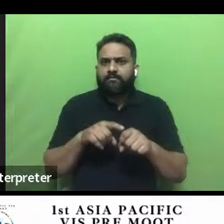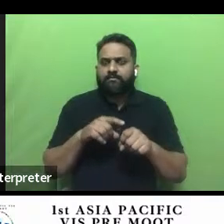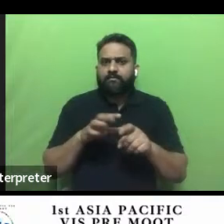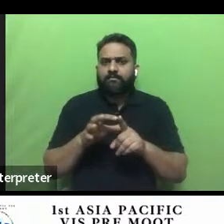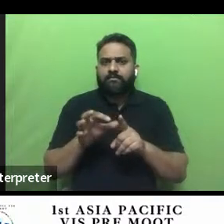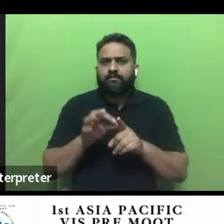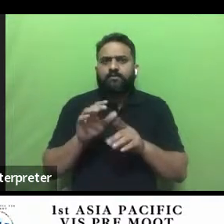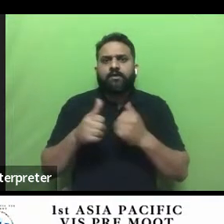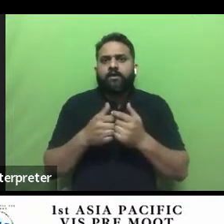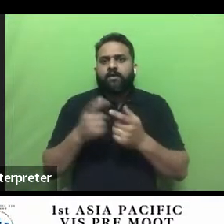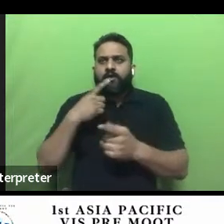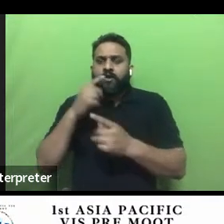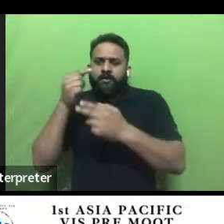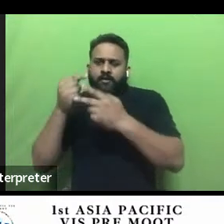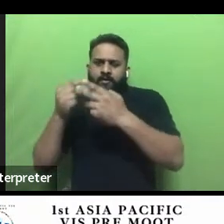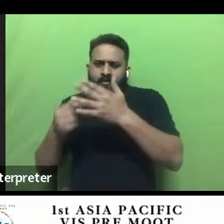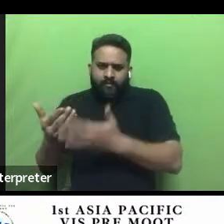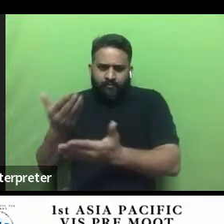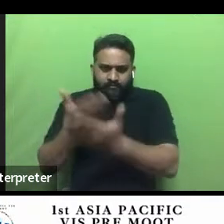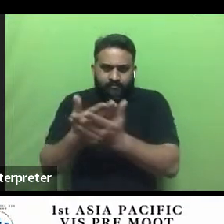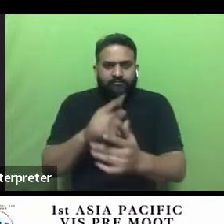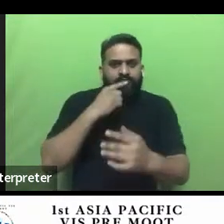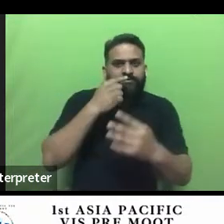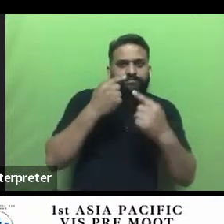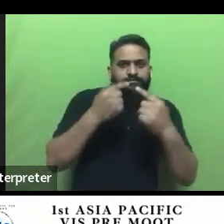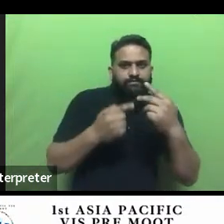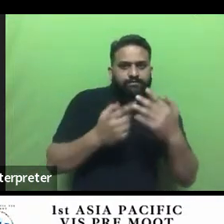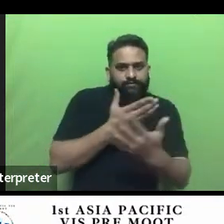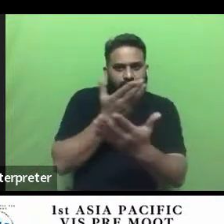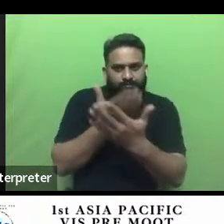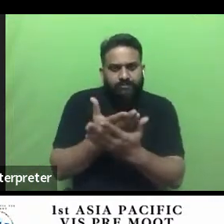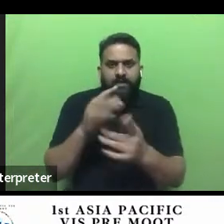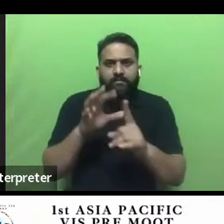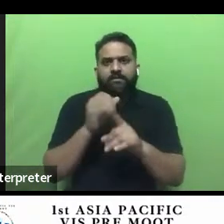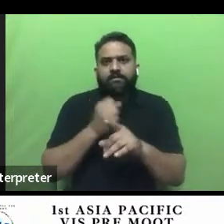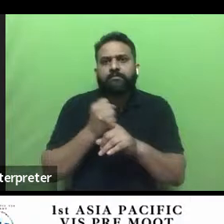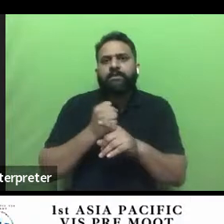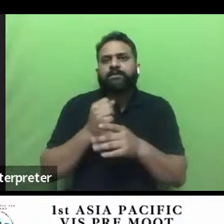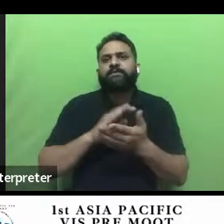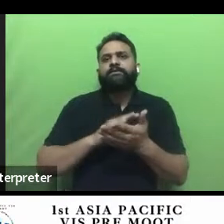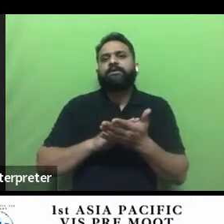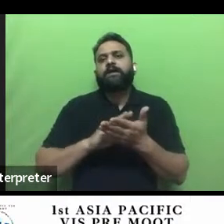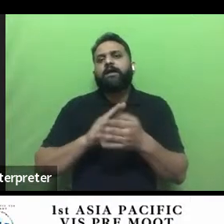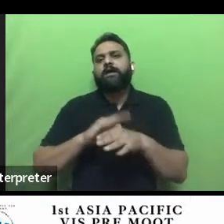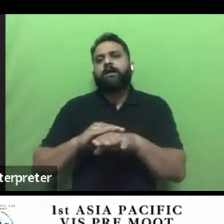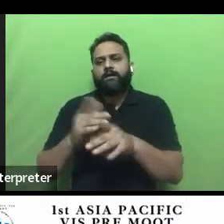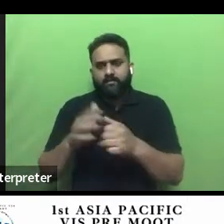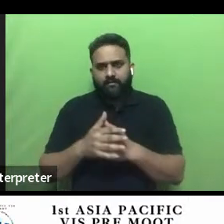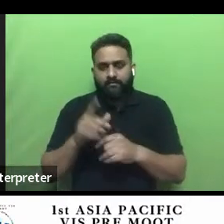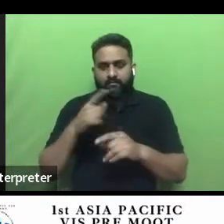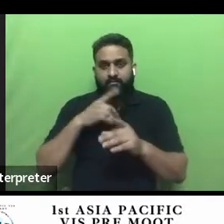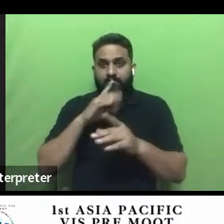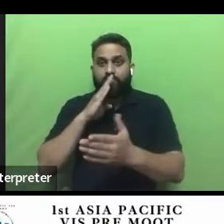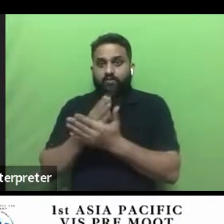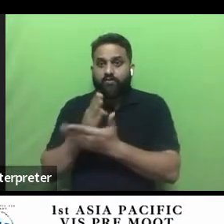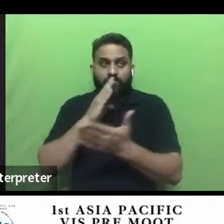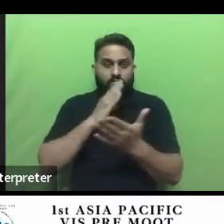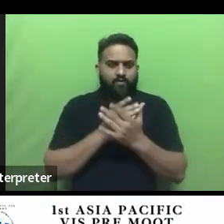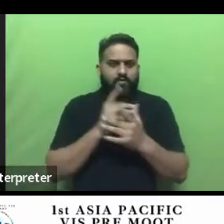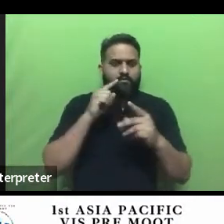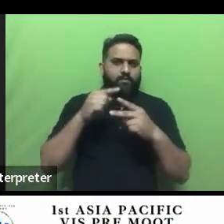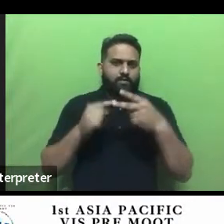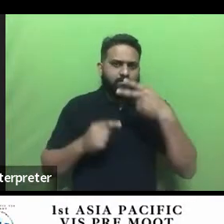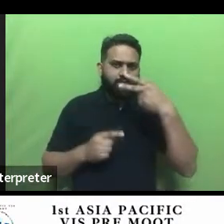by the parties, their conduct, or established practice between the parties. We have two factual points to highlight